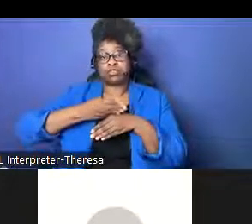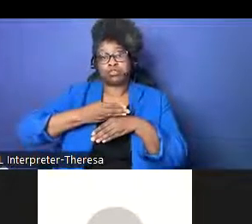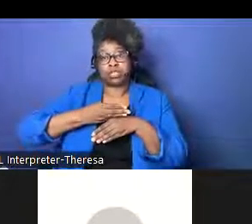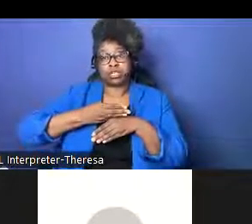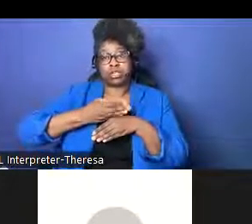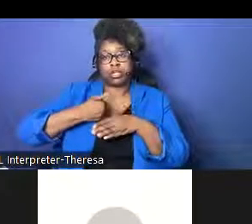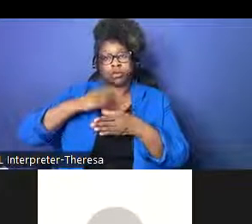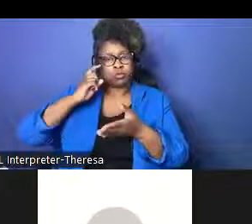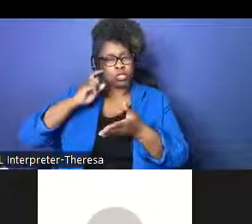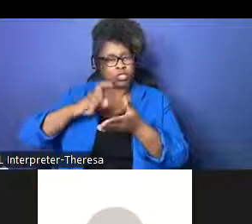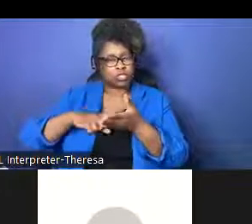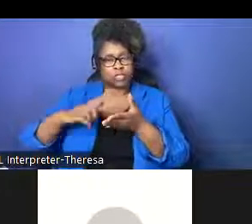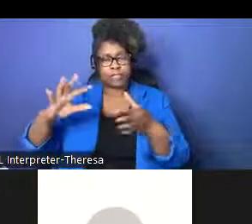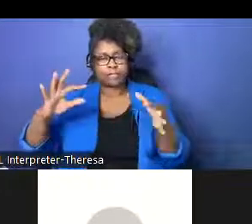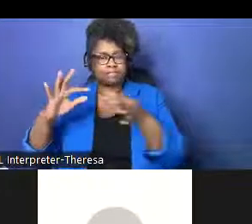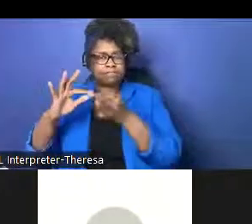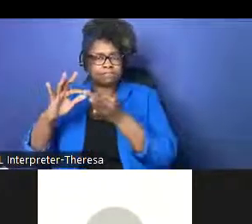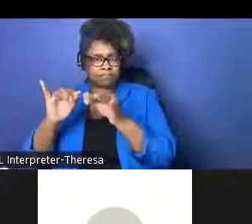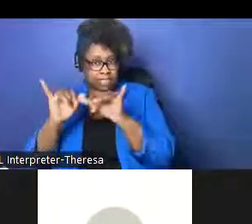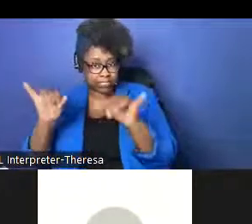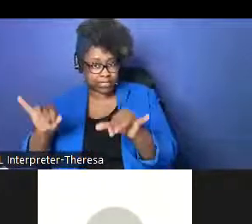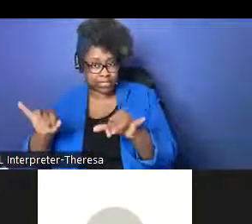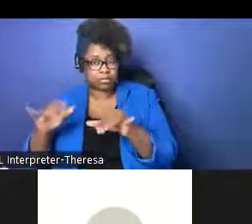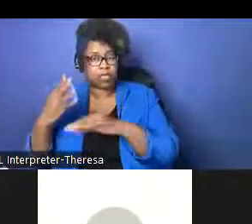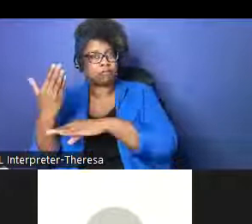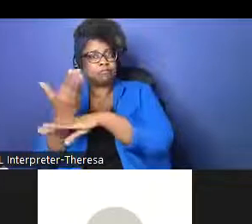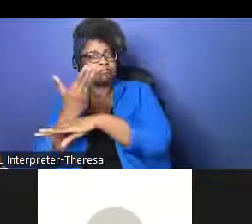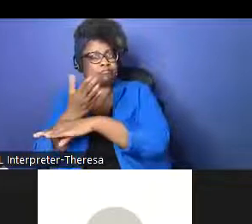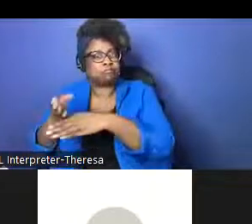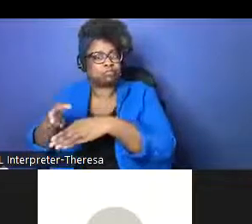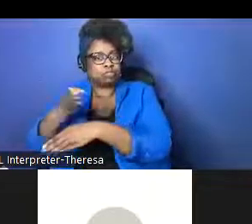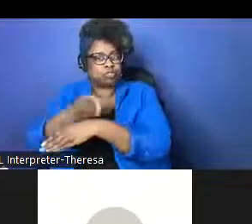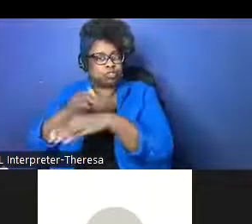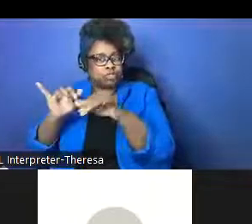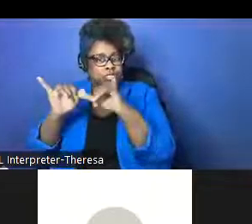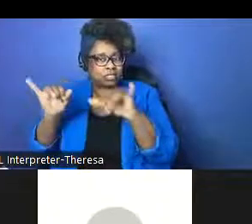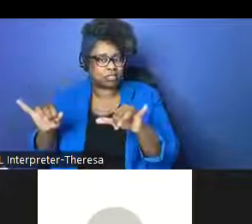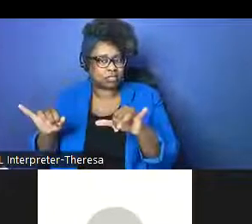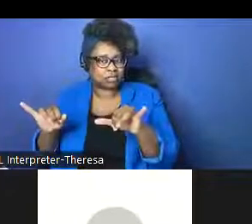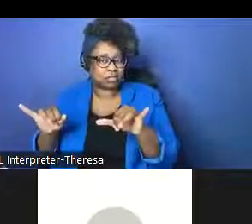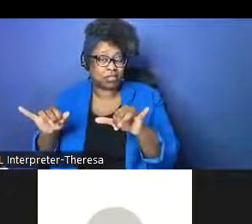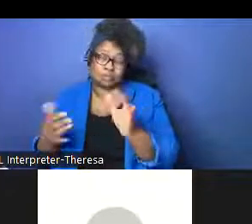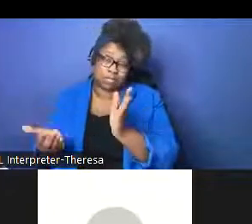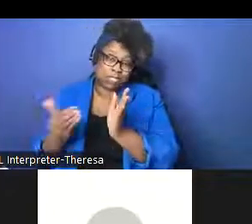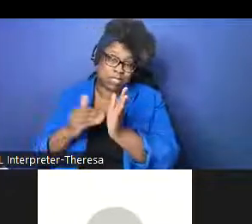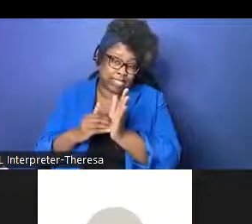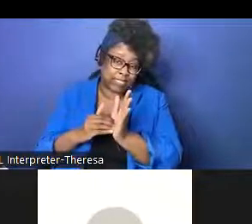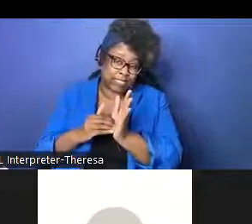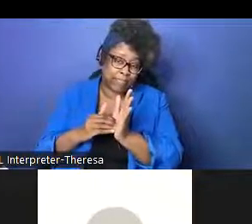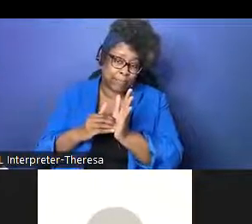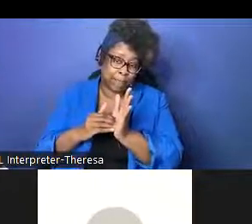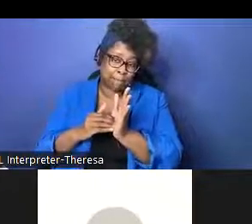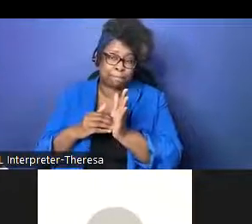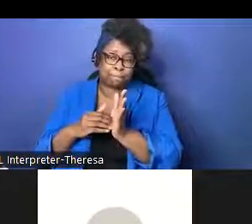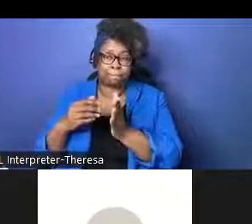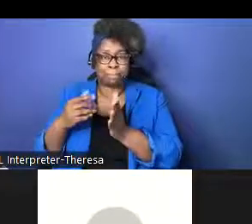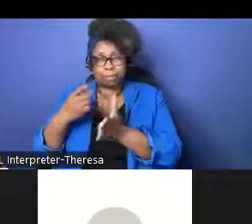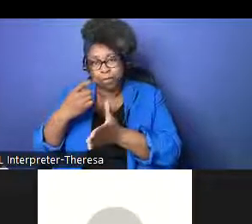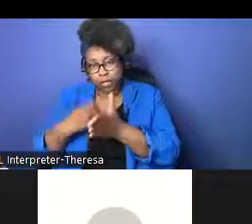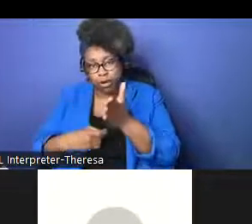the existing systems and improving them. This again keeps the key considerations of